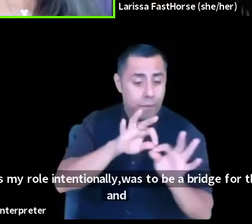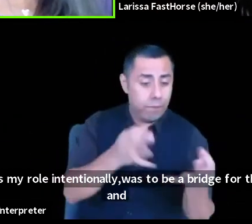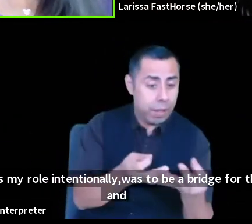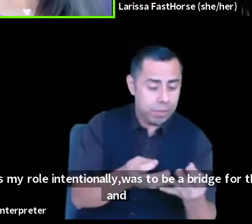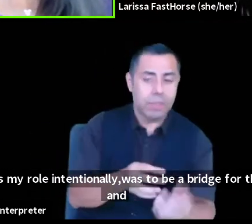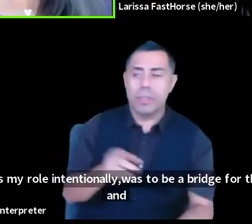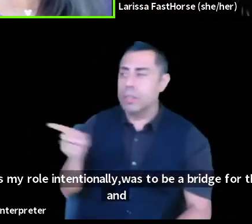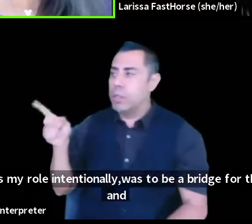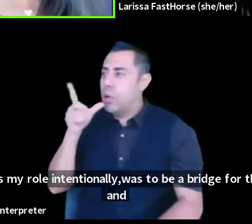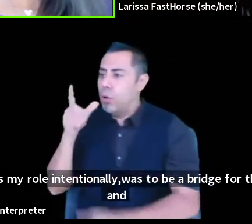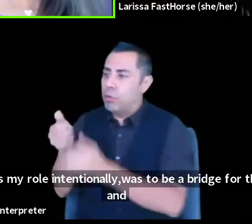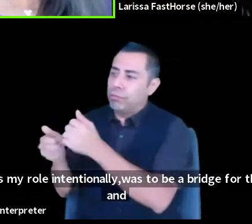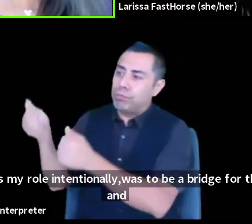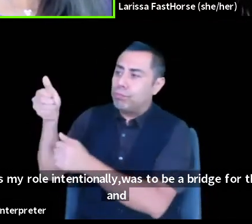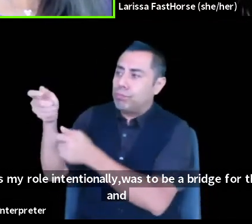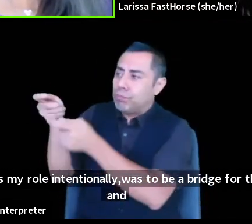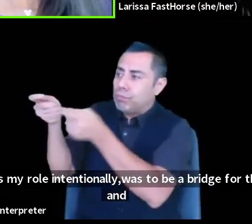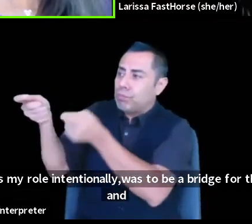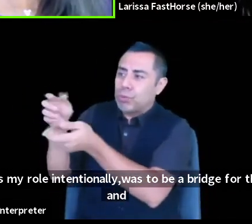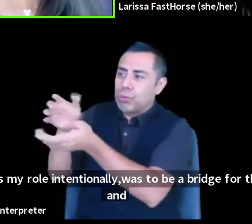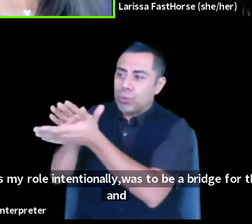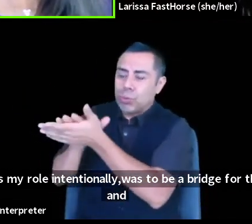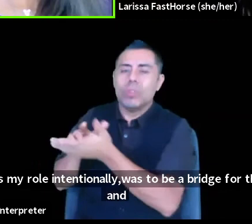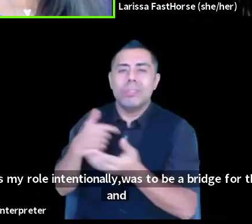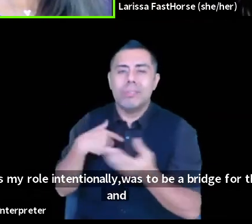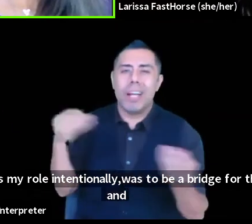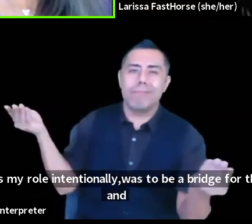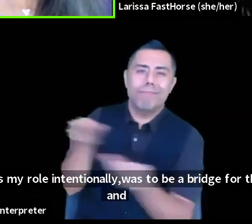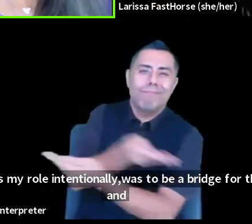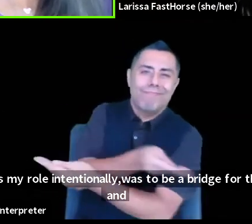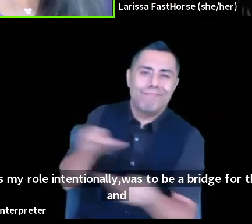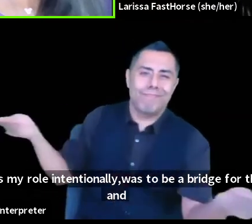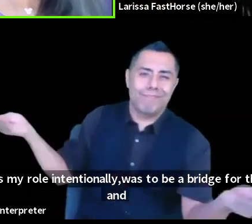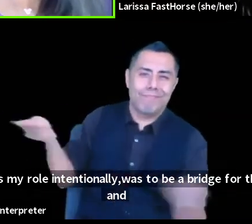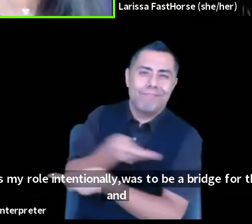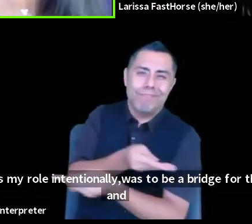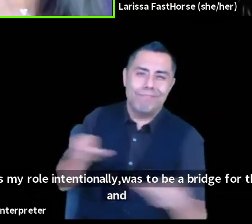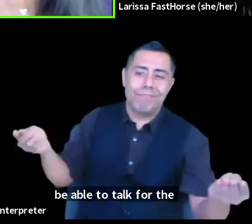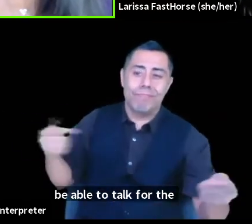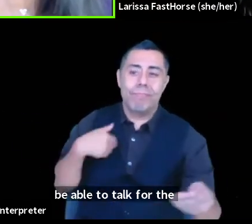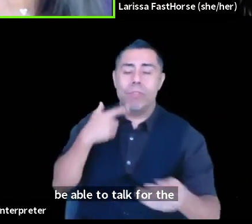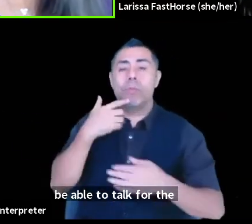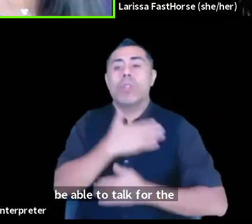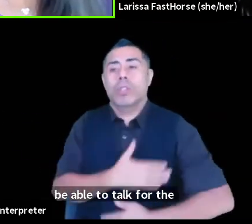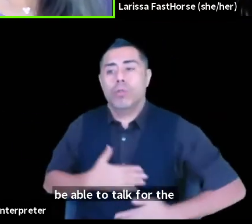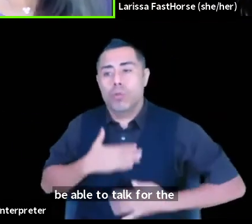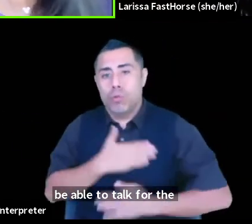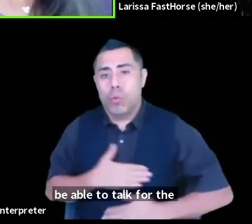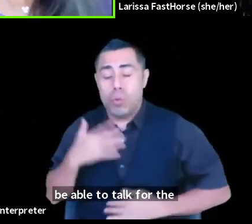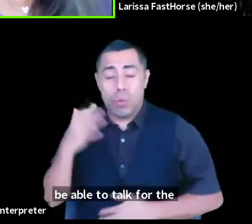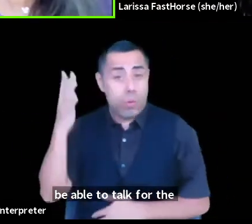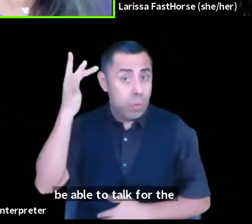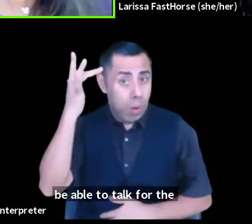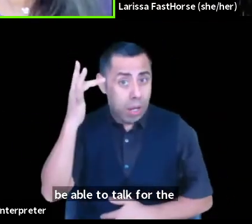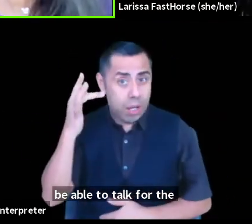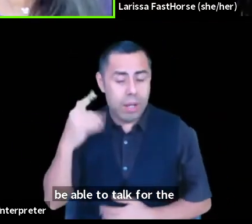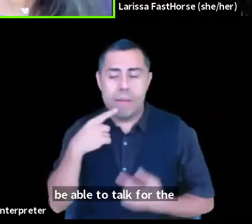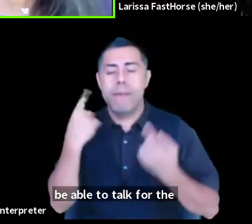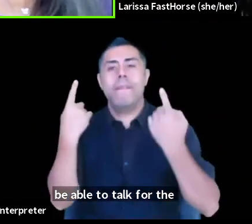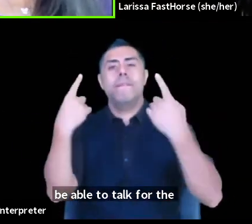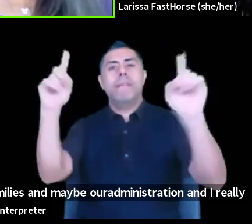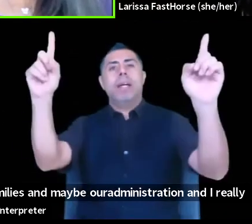administration. And I really, really enjoy that, because to me, I'm finally in a place where I can help